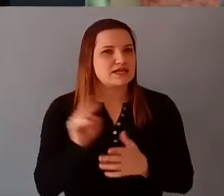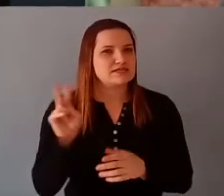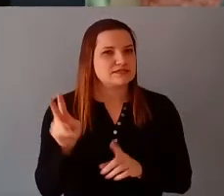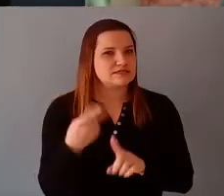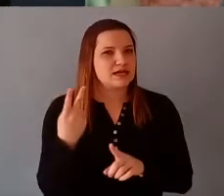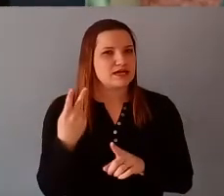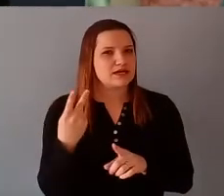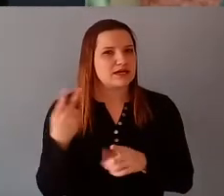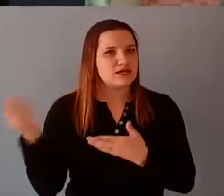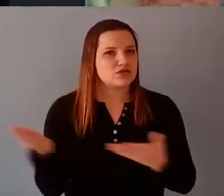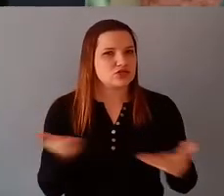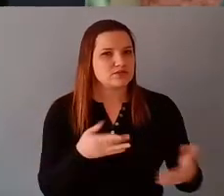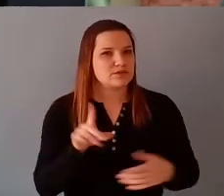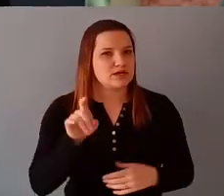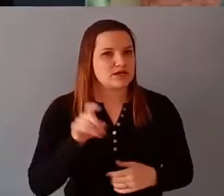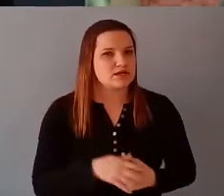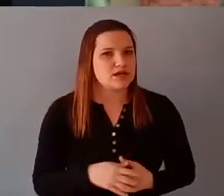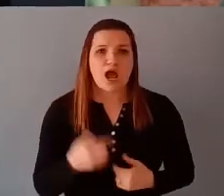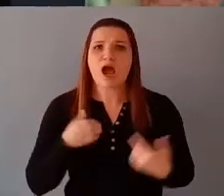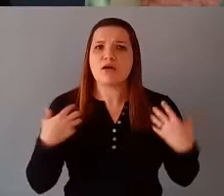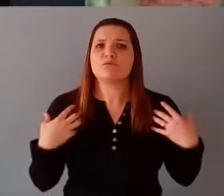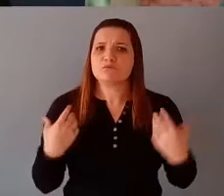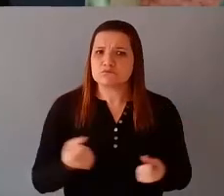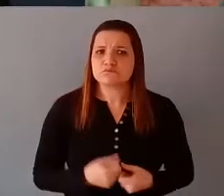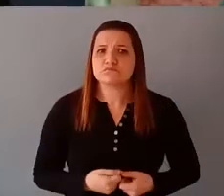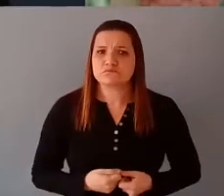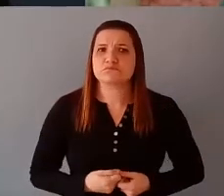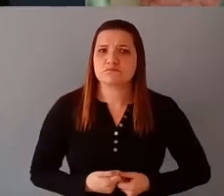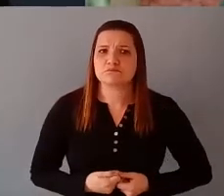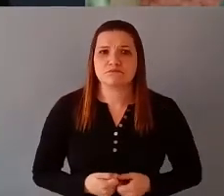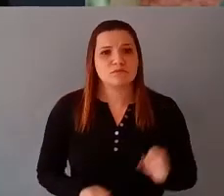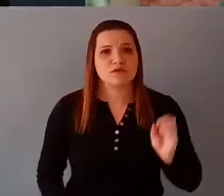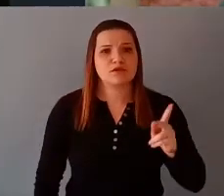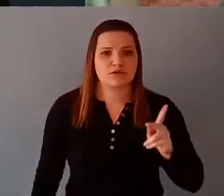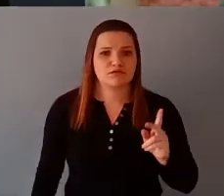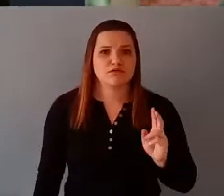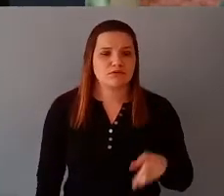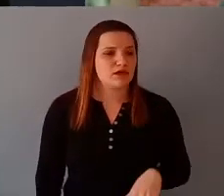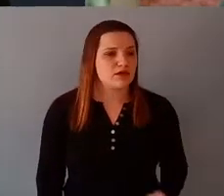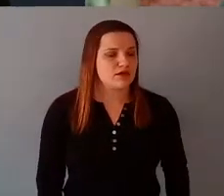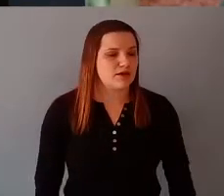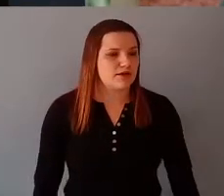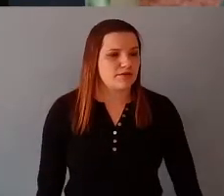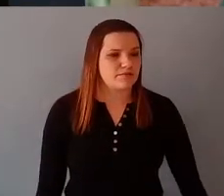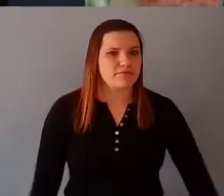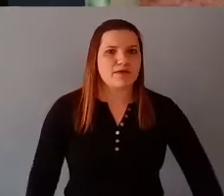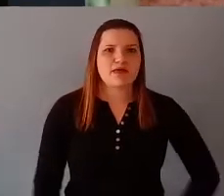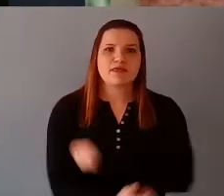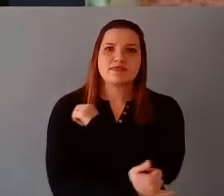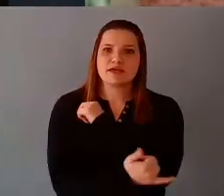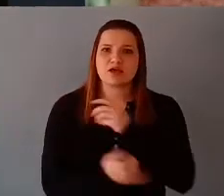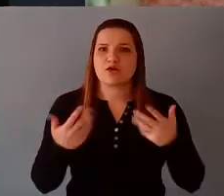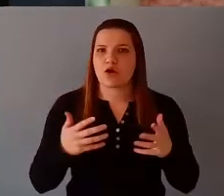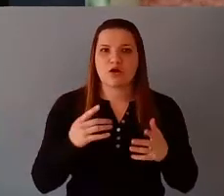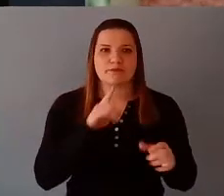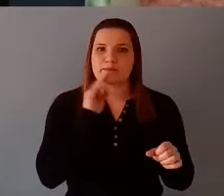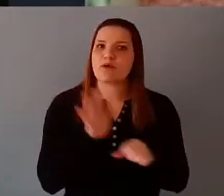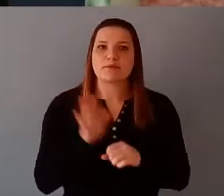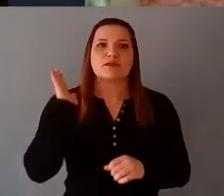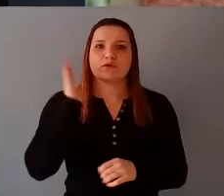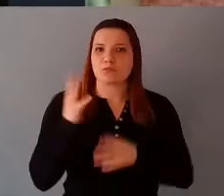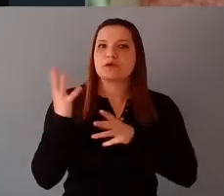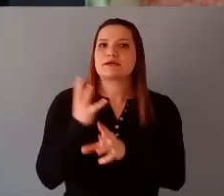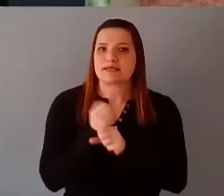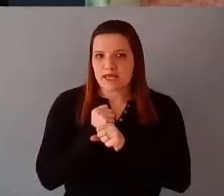2nd shipment? I'm very confident. Yeah, either the county has already been assured that they will